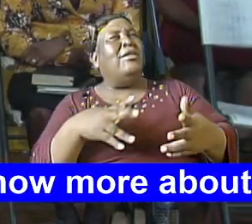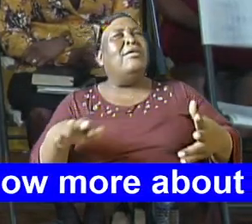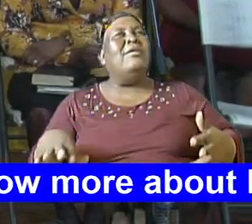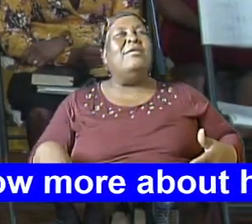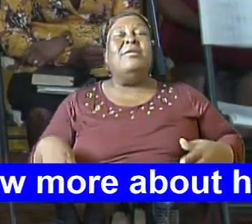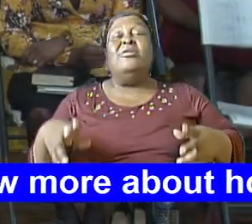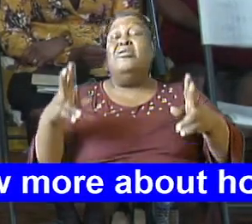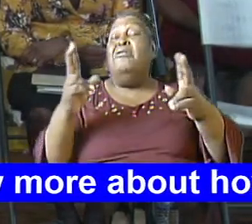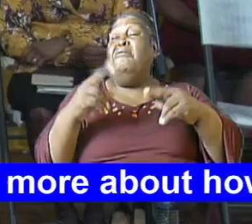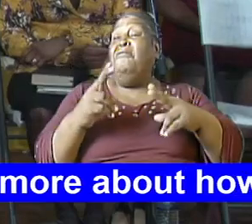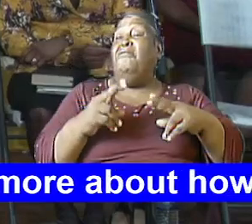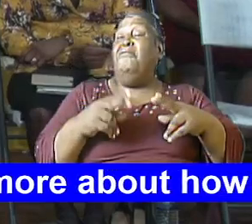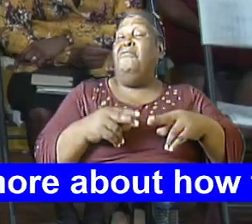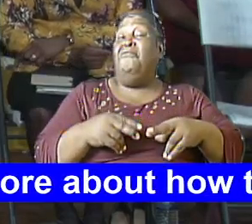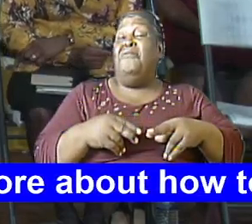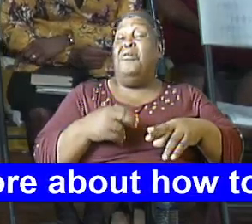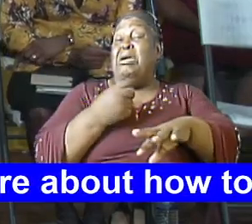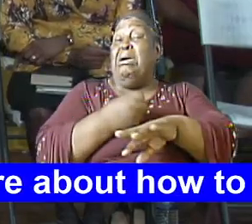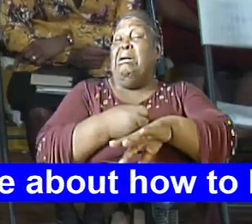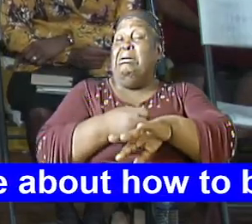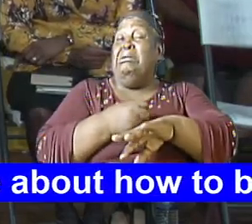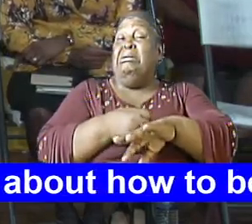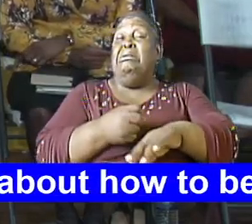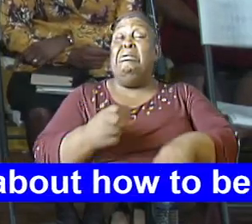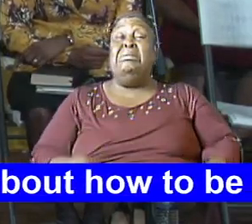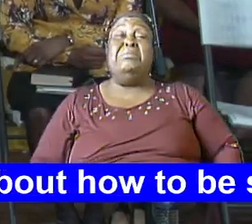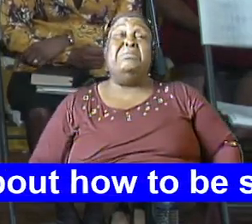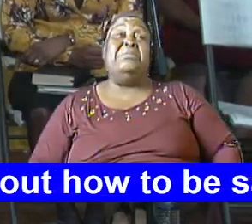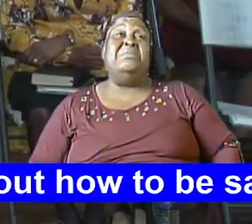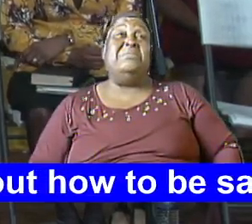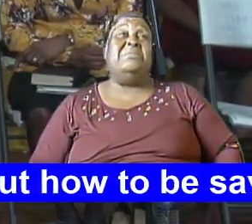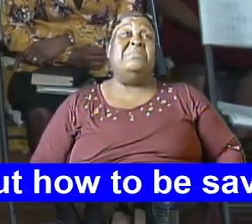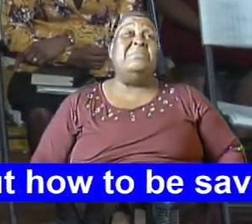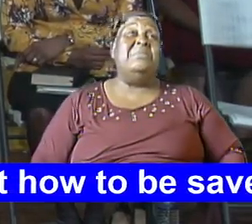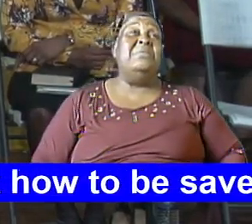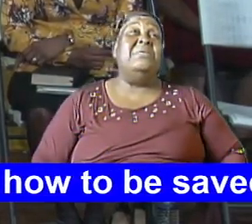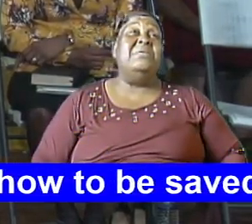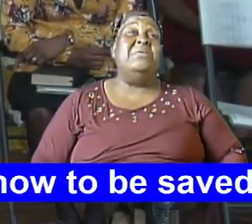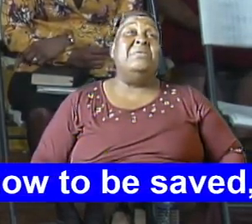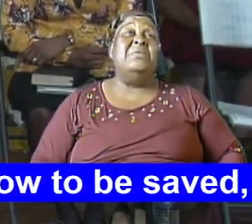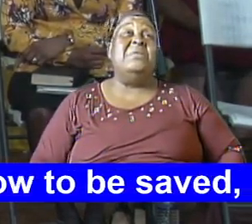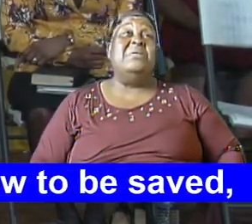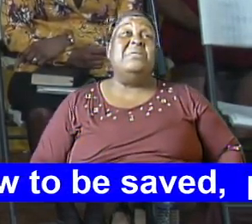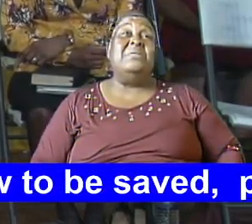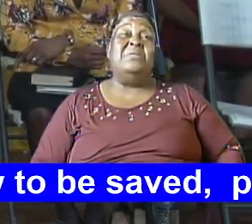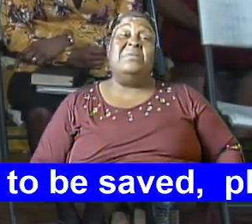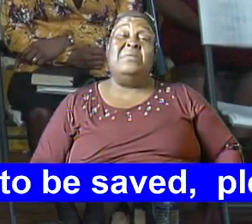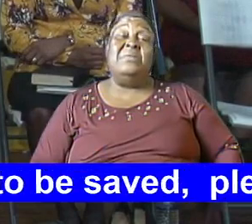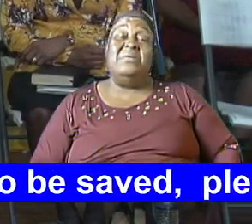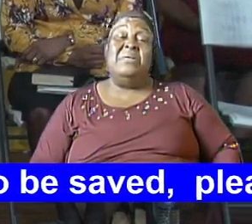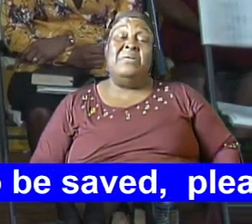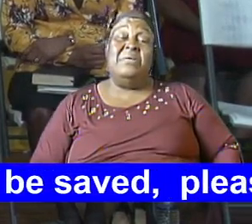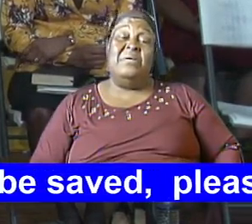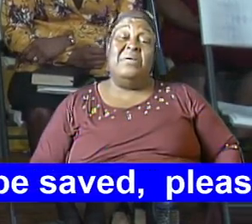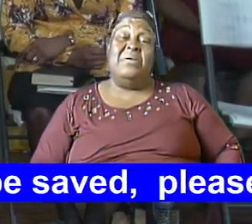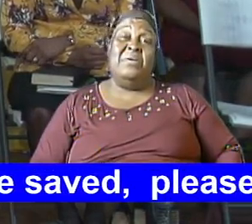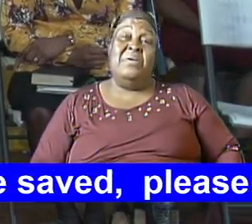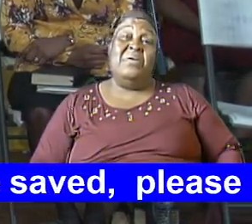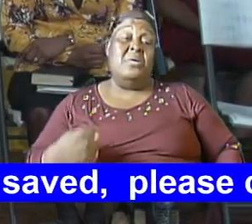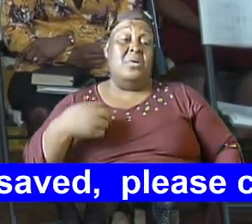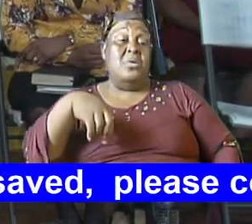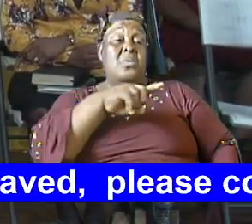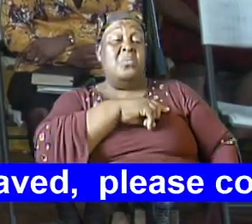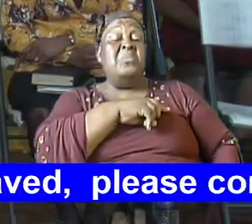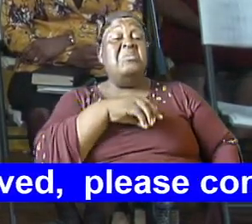know, we're very harsh and but the man name, but what sell out Jesus? Judas. Hey,